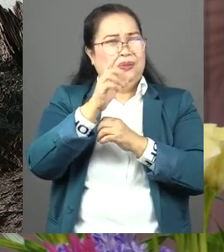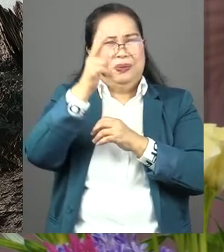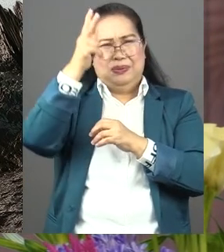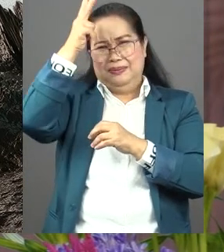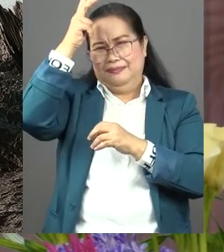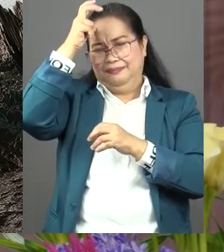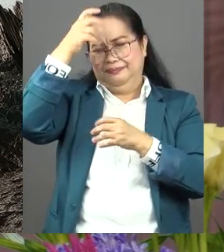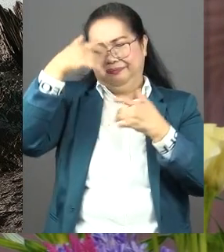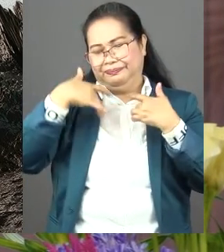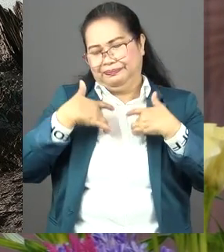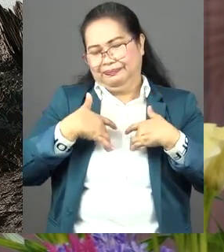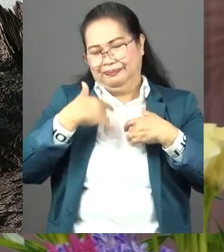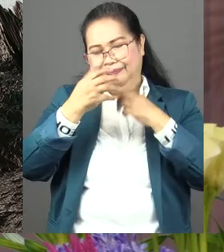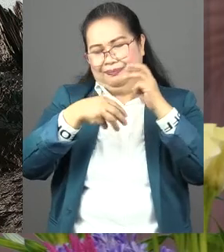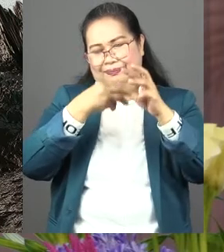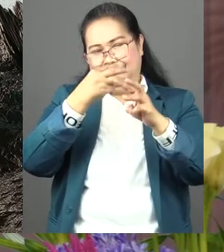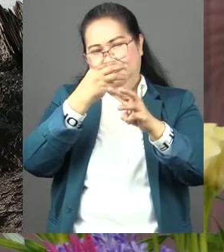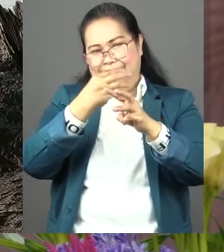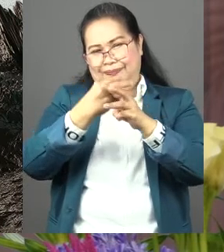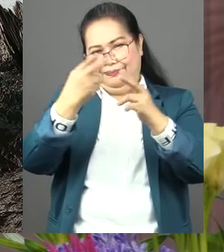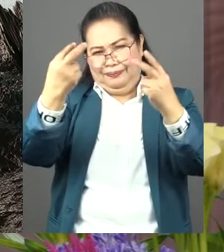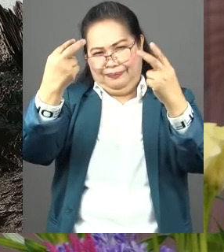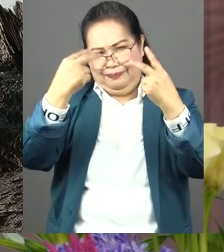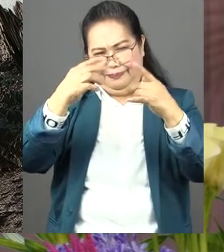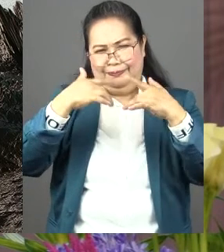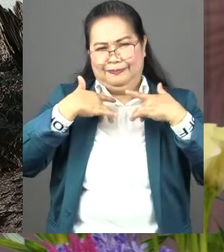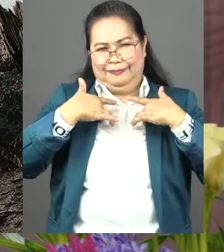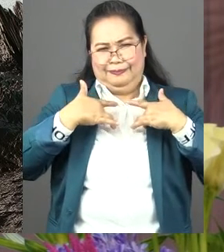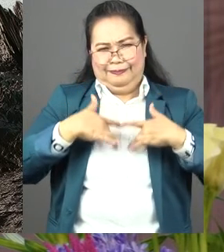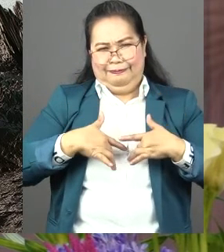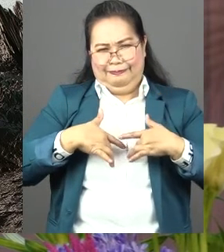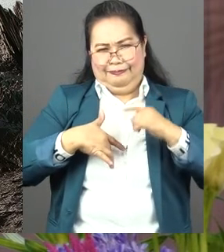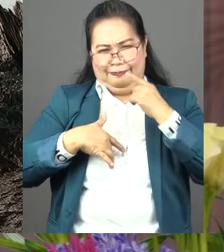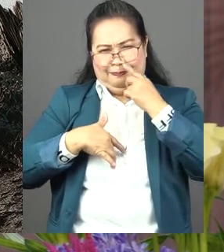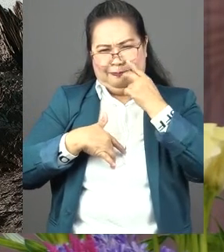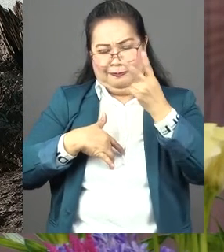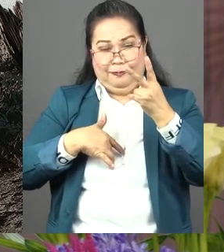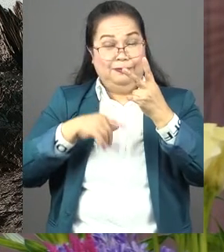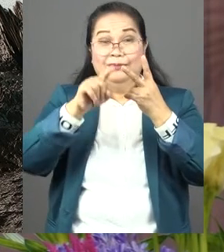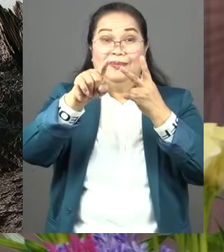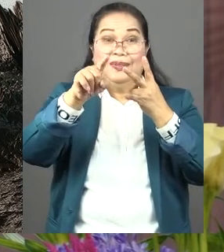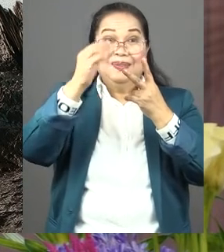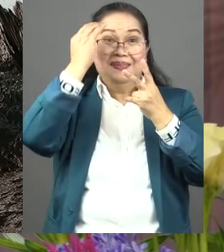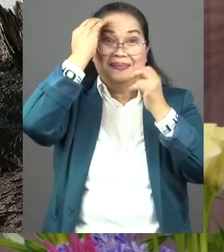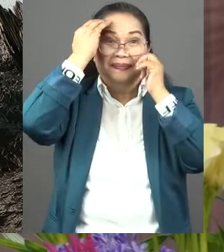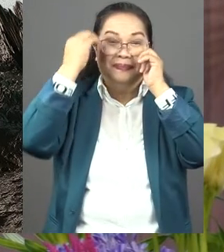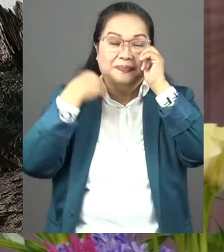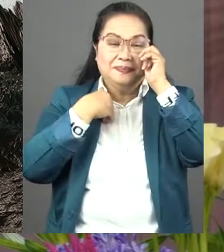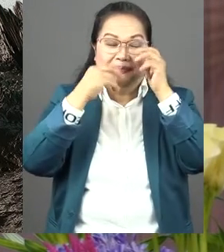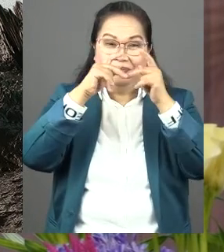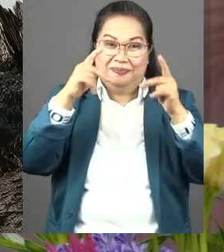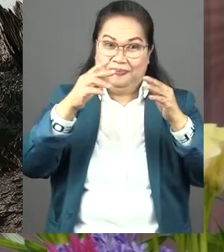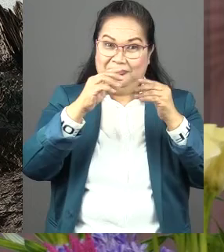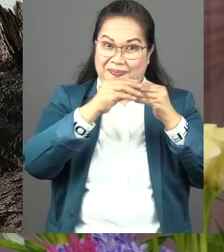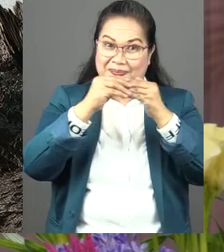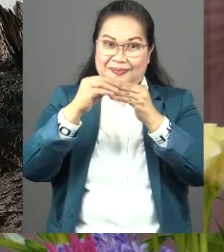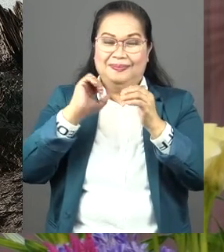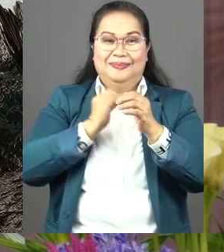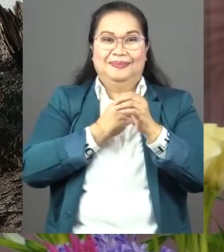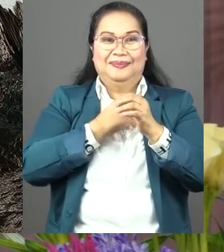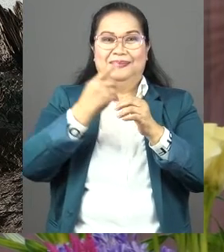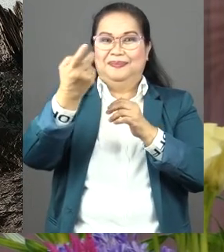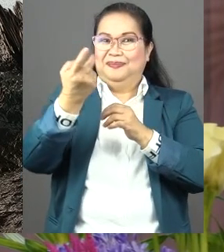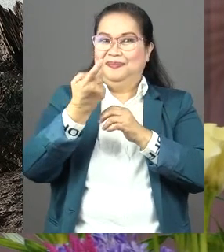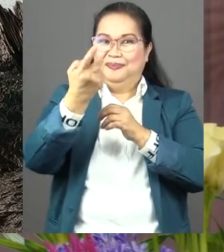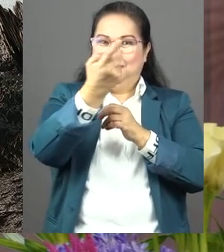discouraging times, and the world outside there is so depressing. Do you realize that our passage also guides us about how we treat each